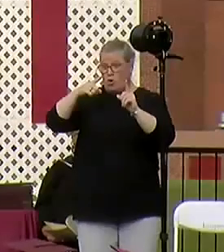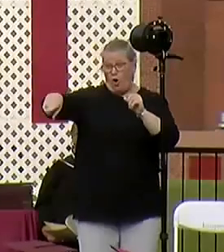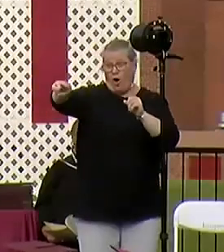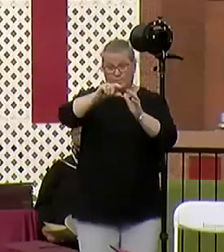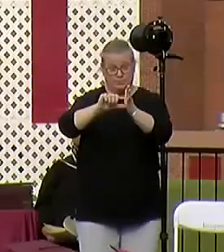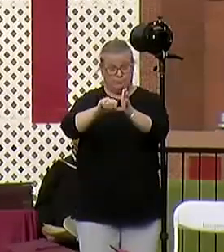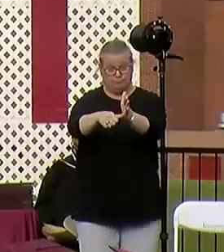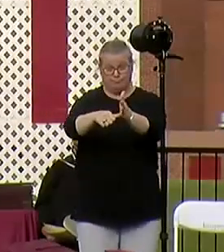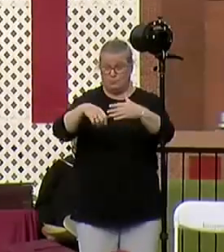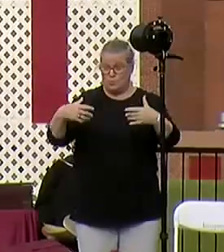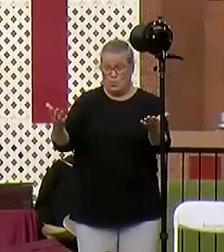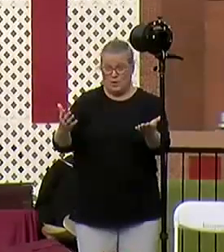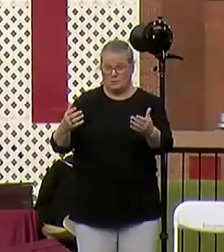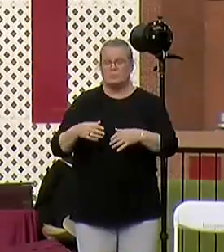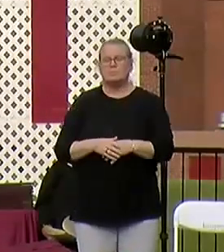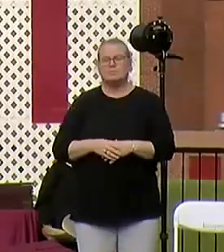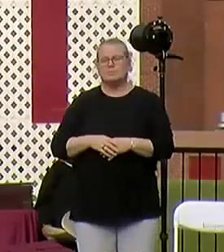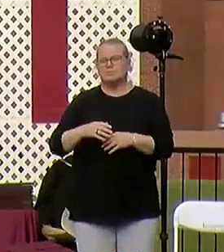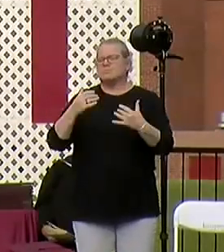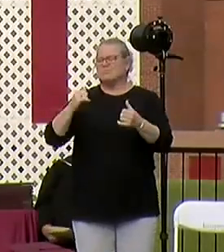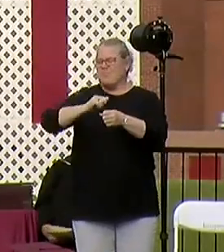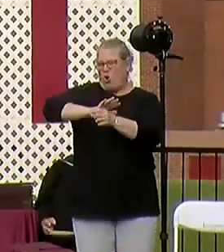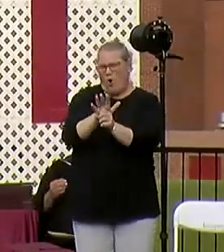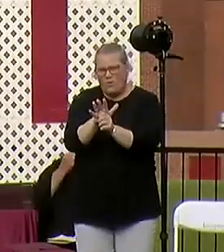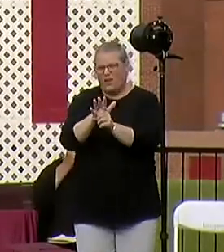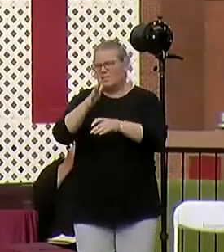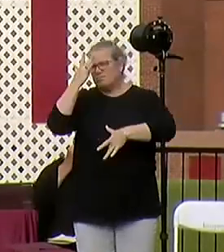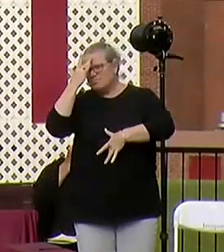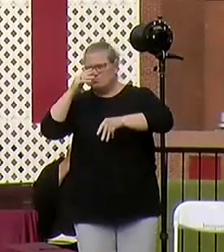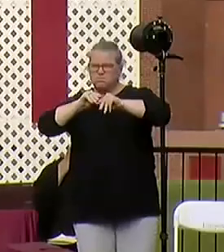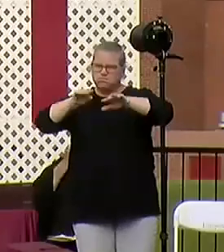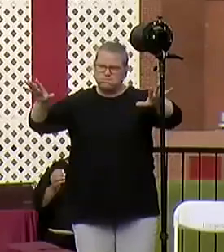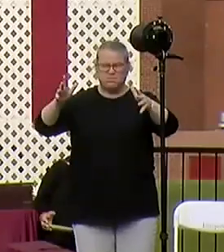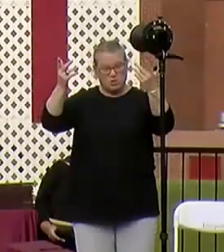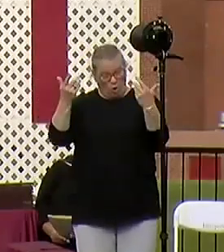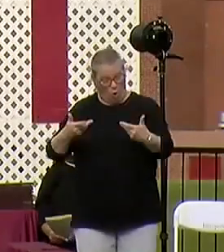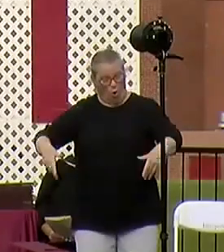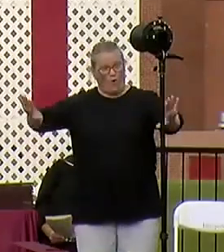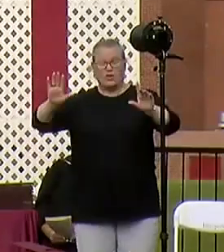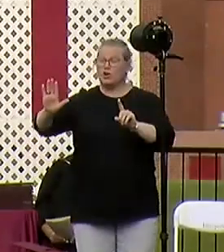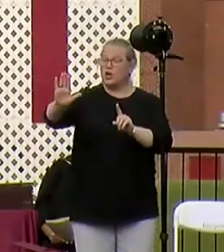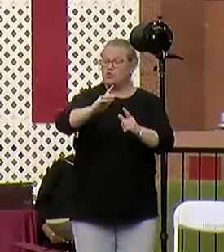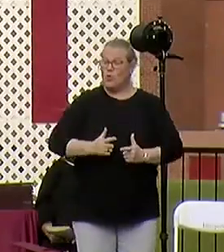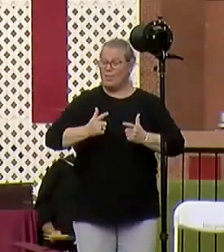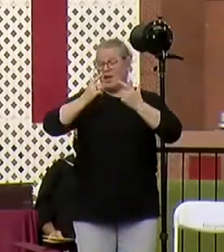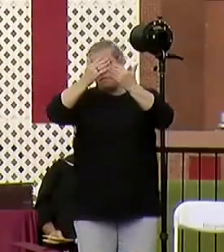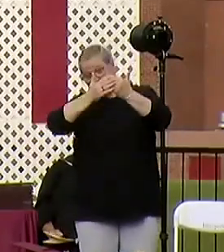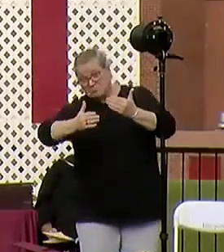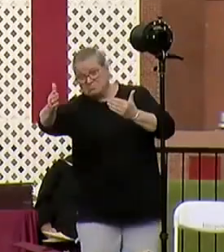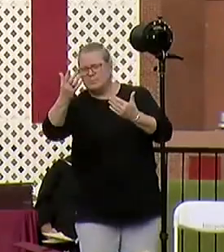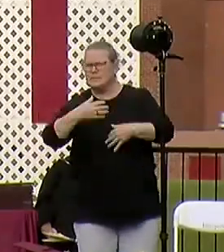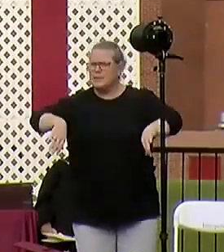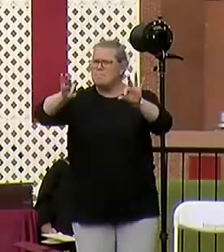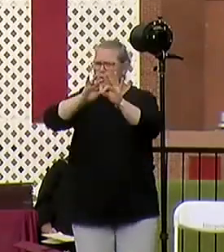is that long after this pandemic is over and you move forward on your life journey, you should still remember,